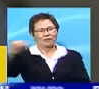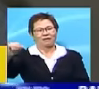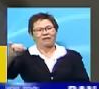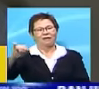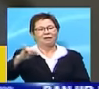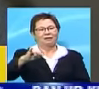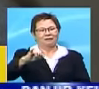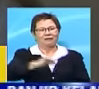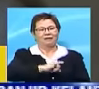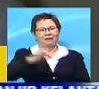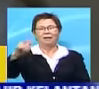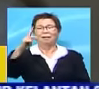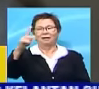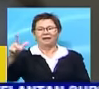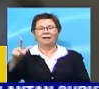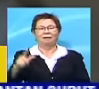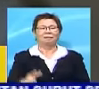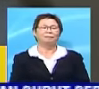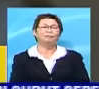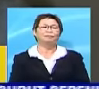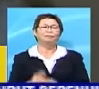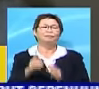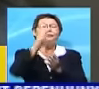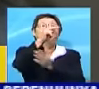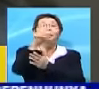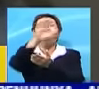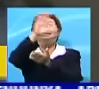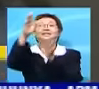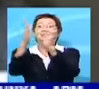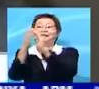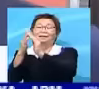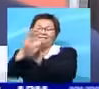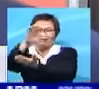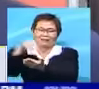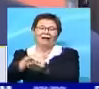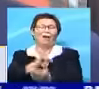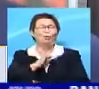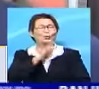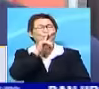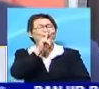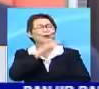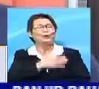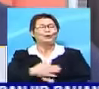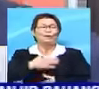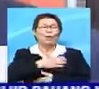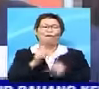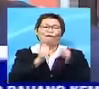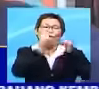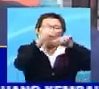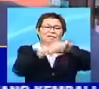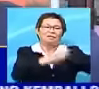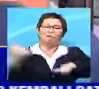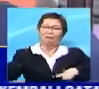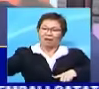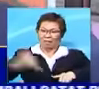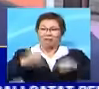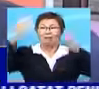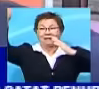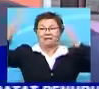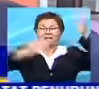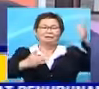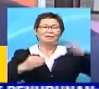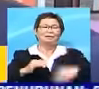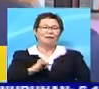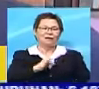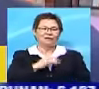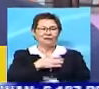areas in the KL city center. So I really enjoy it. This is my first time to go to Malaysia, and I think I